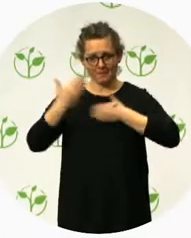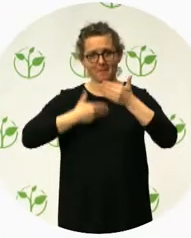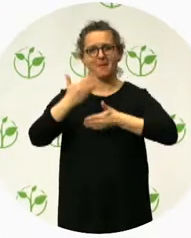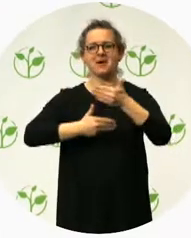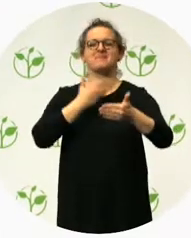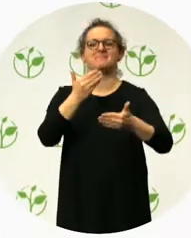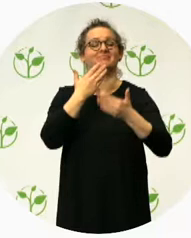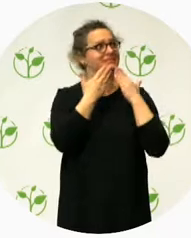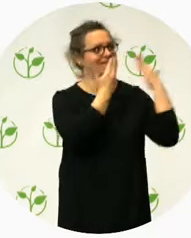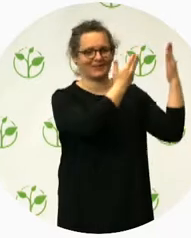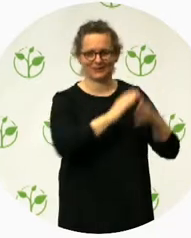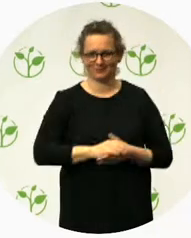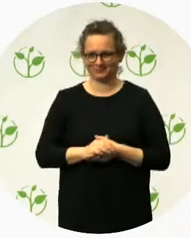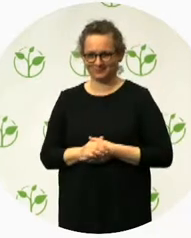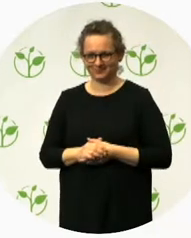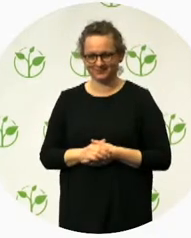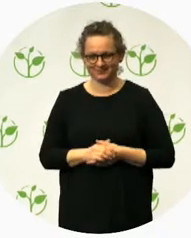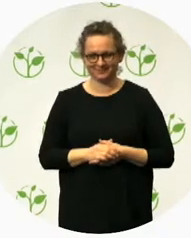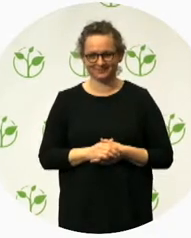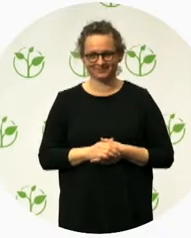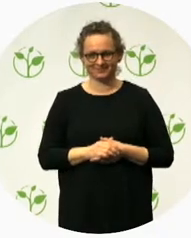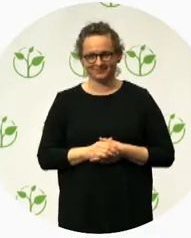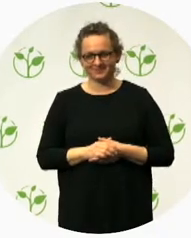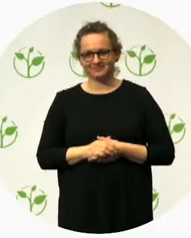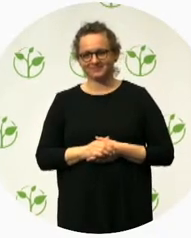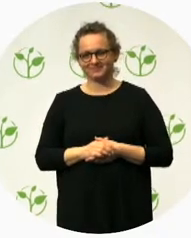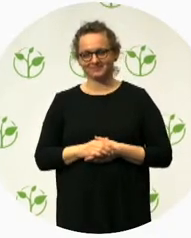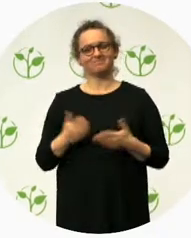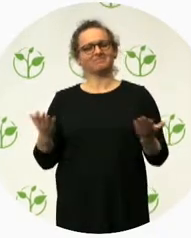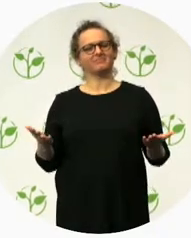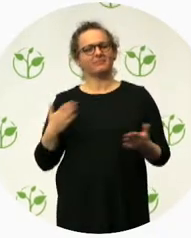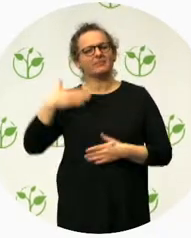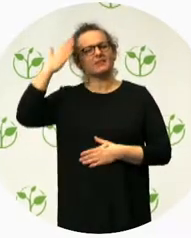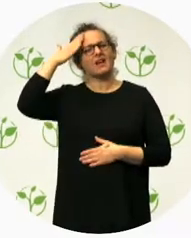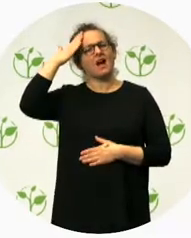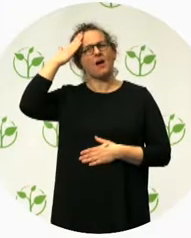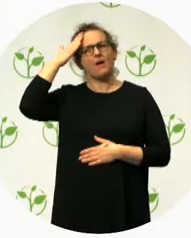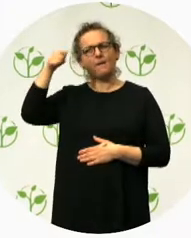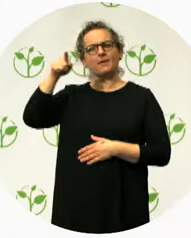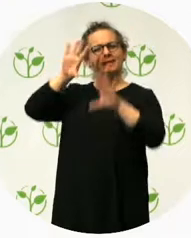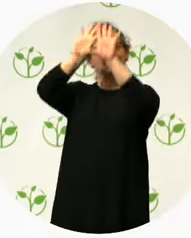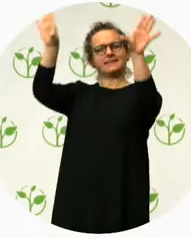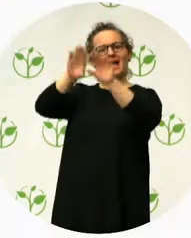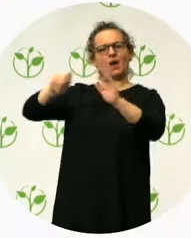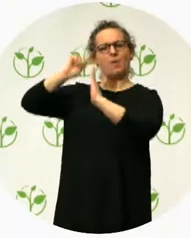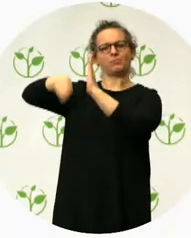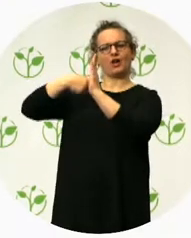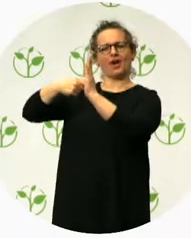Zero Project is to support the implementation of the Convention of the UN on the Rights of Persons with